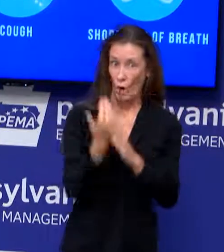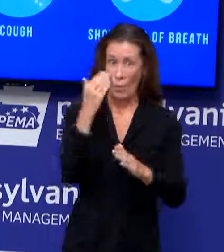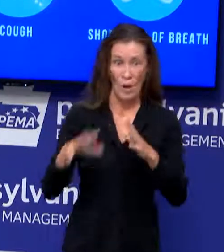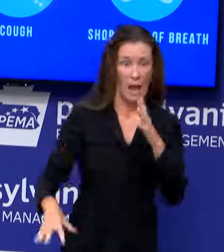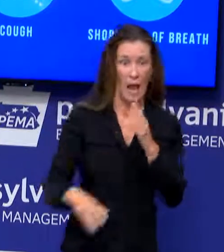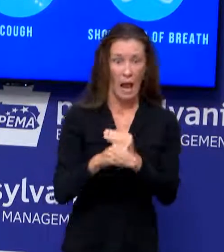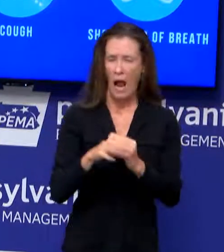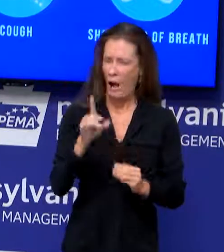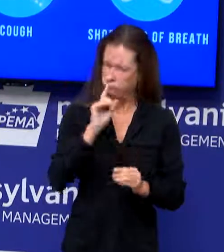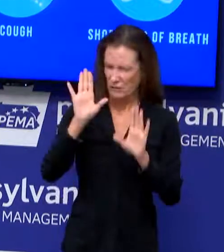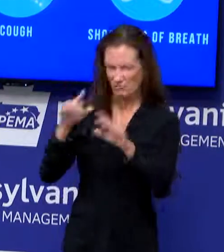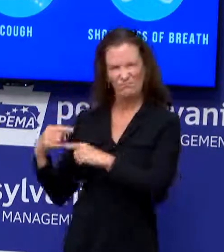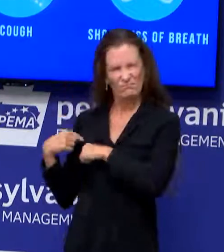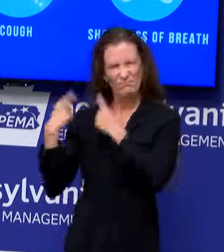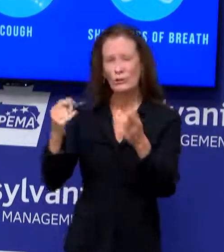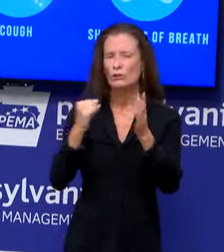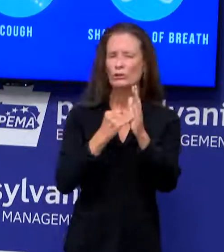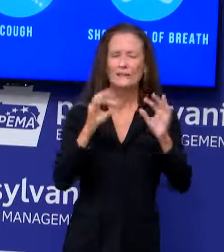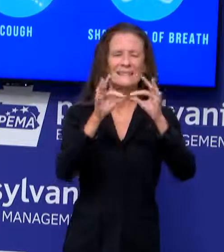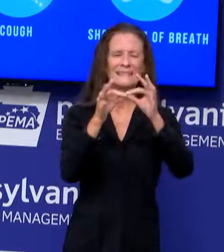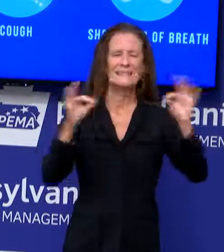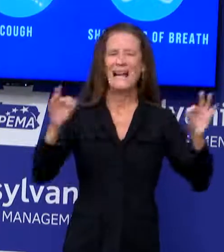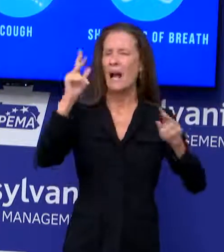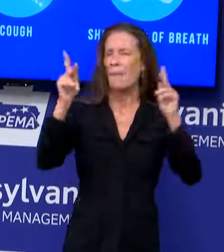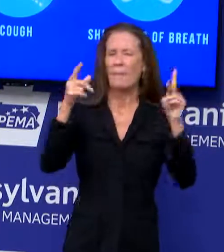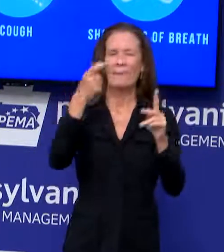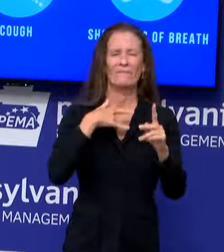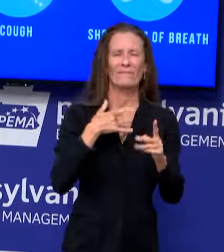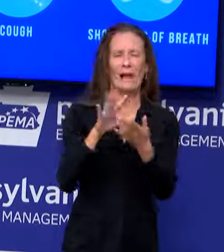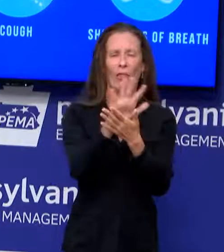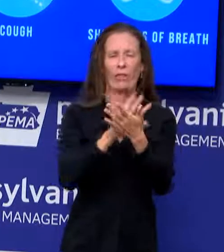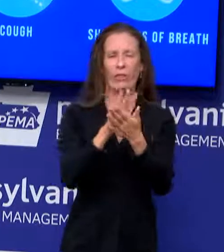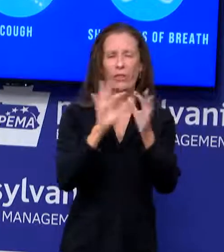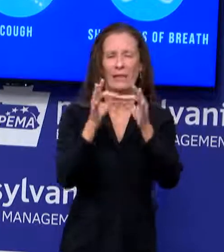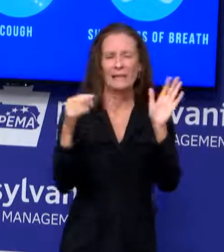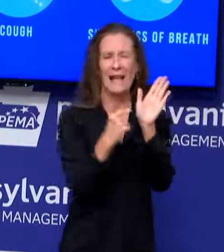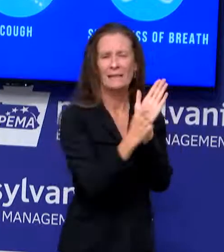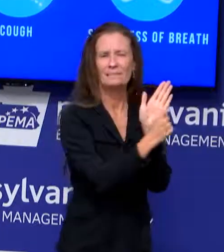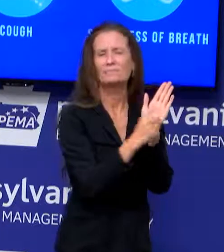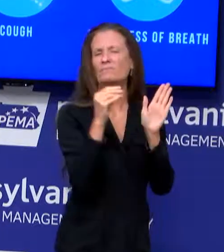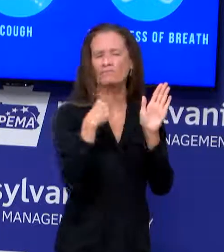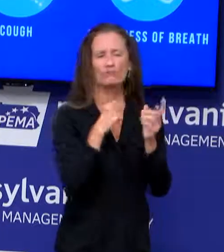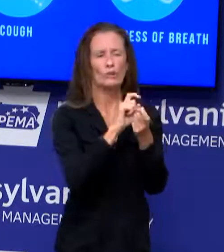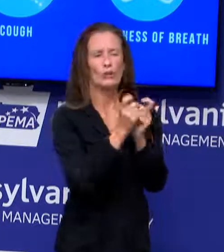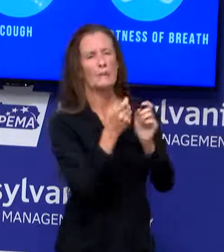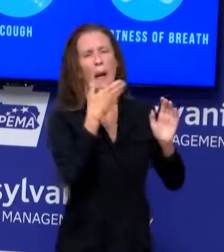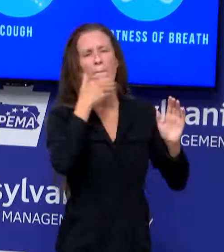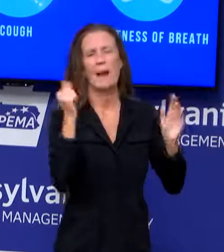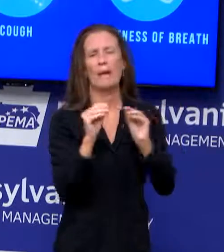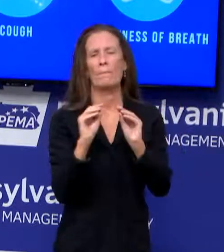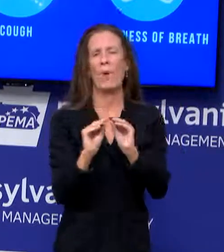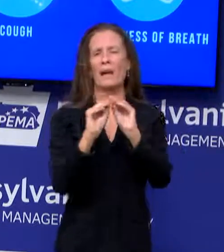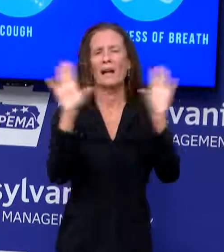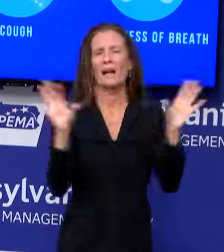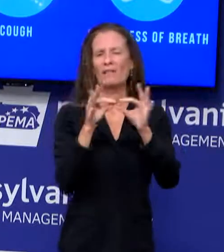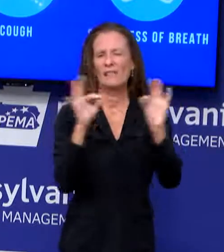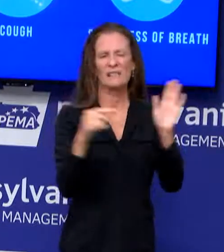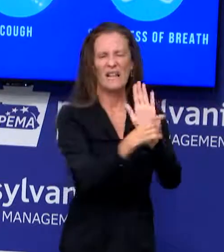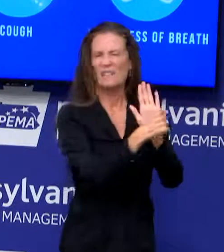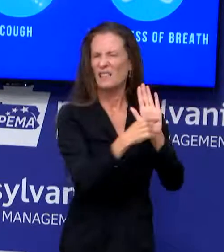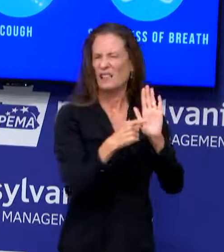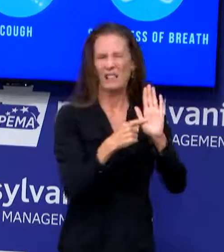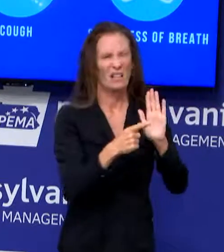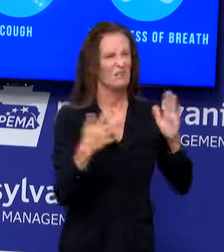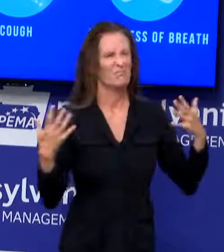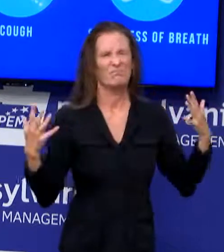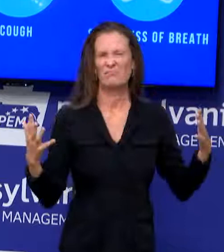that everybody should wear a mask when they're in public, and that, of course, includes children in school. And so that's why we put it out yesterday,